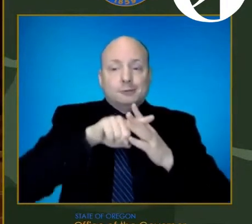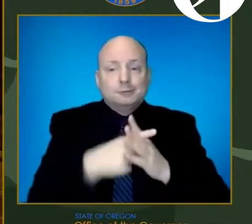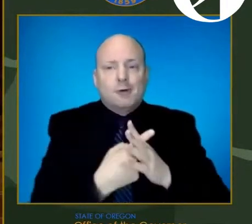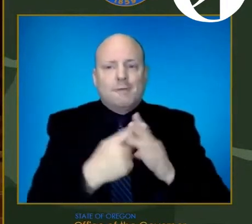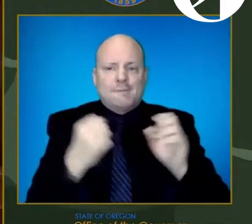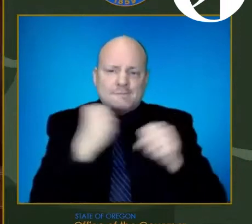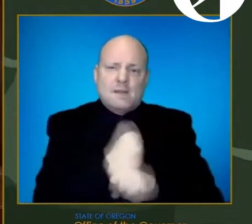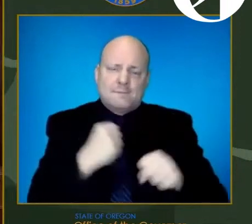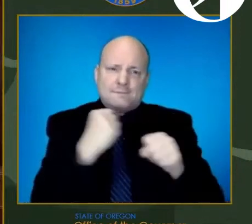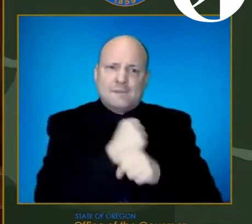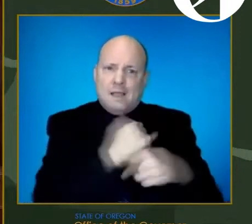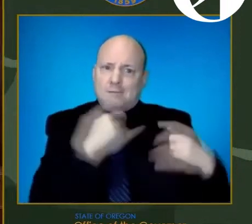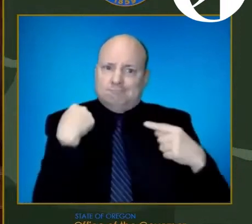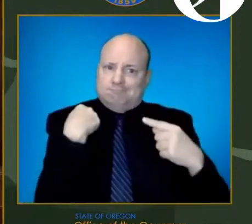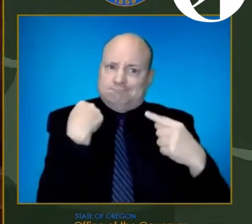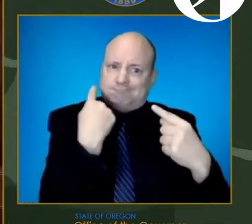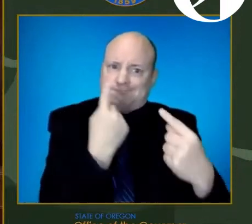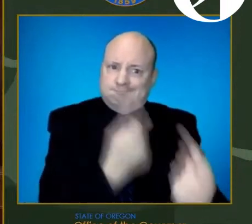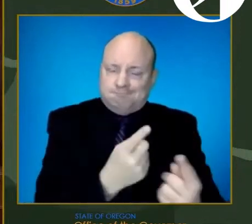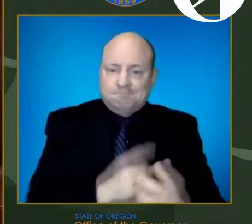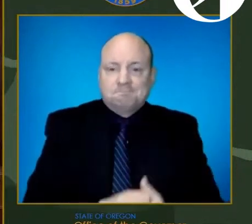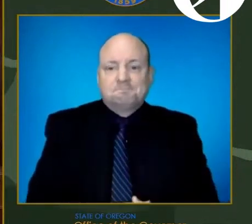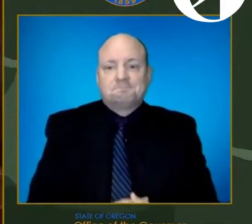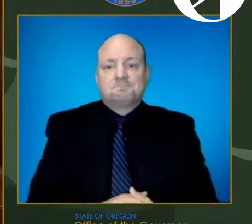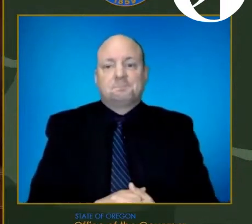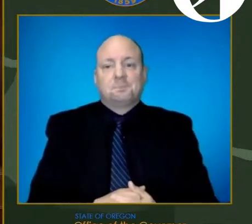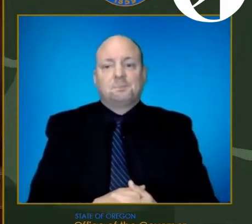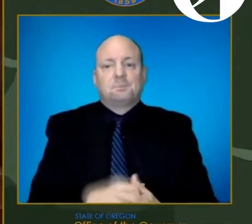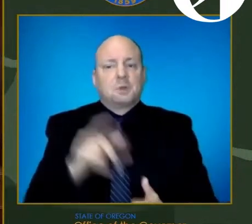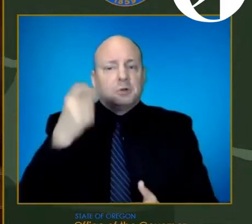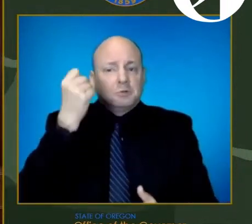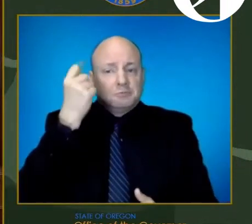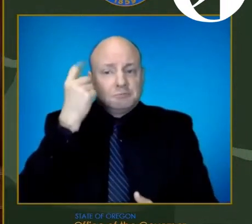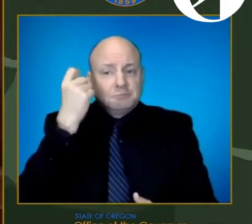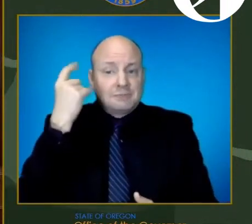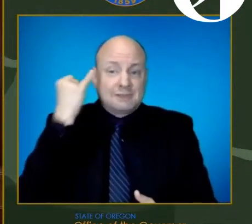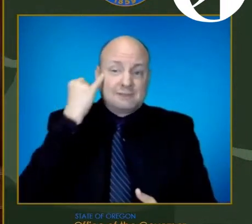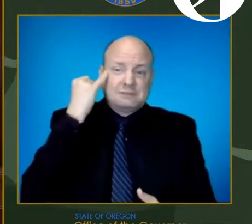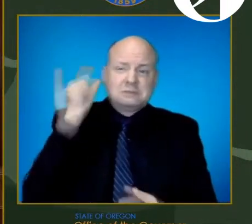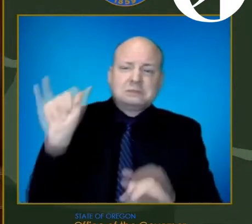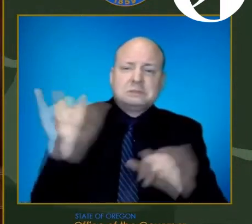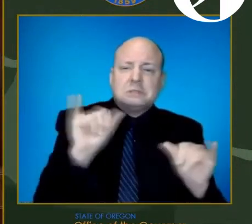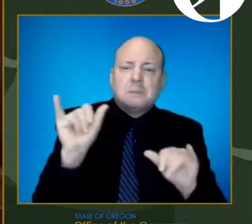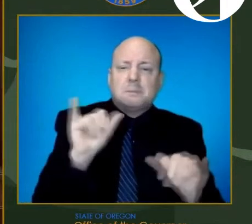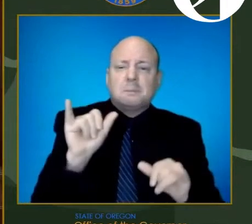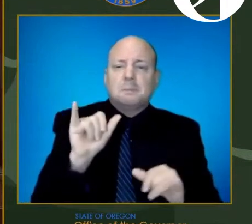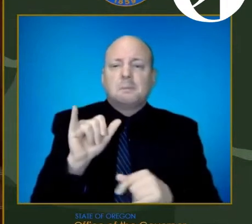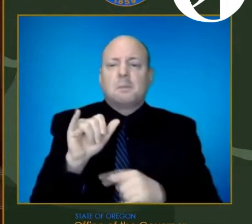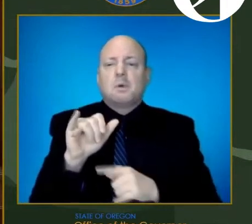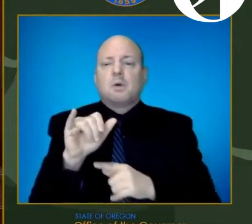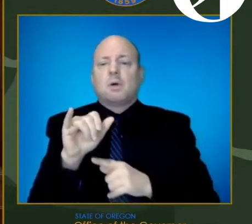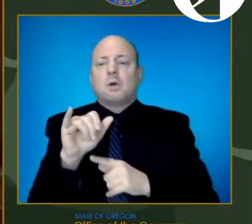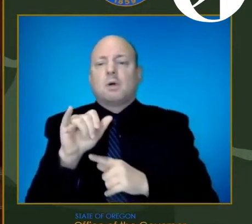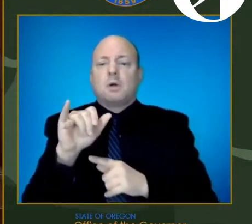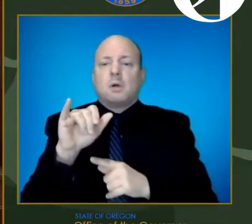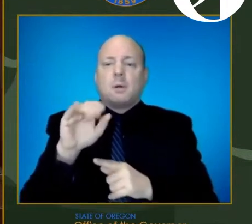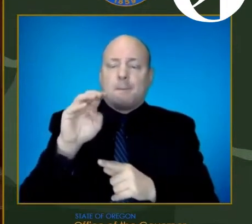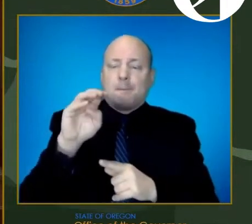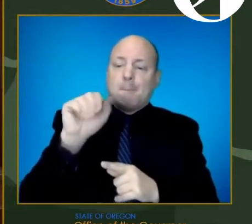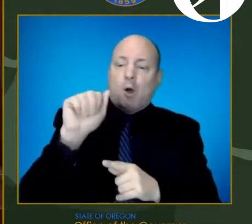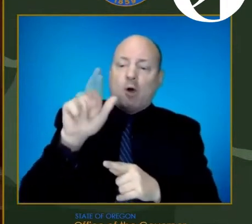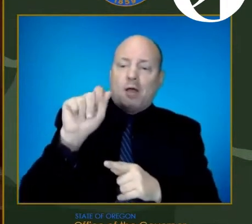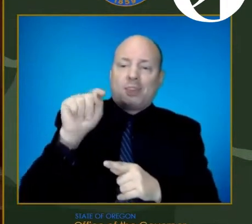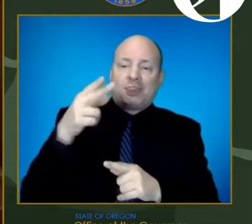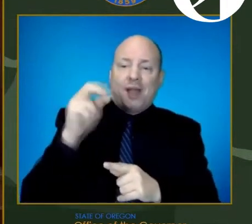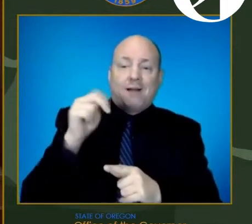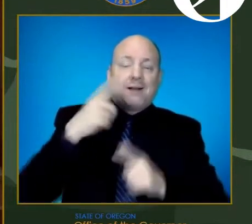begun. For most of us in a marathon, you're not racing against others. You are racing against yourself,